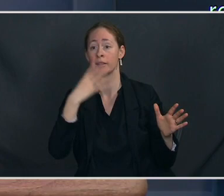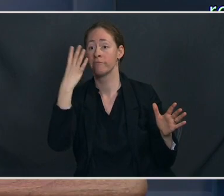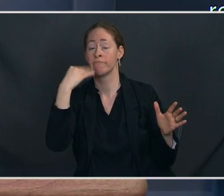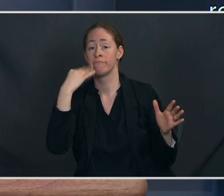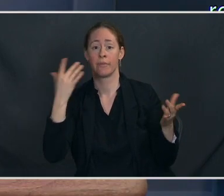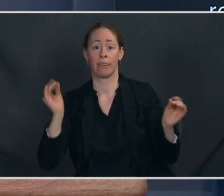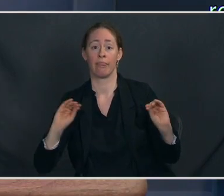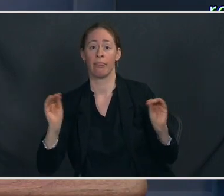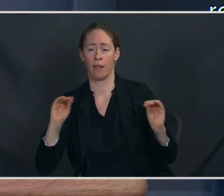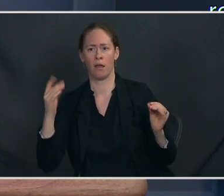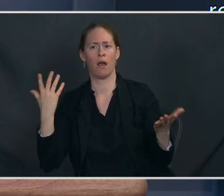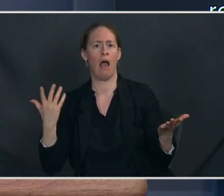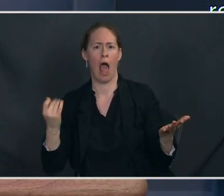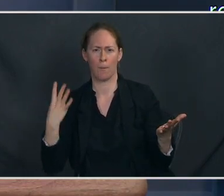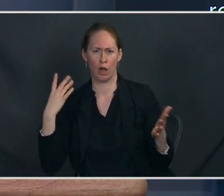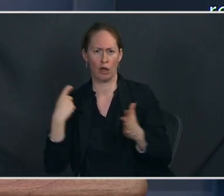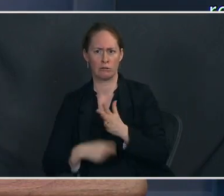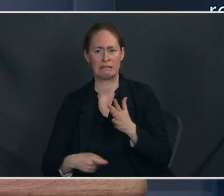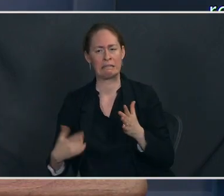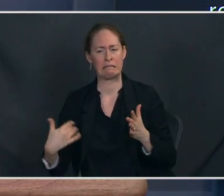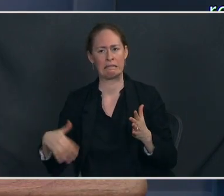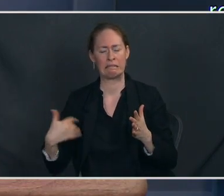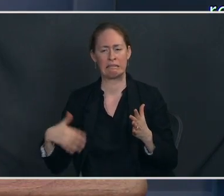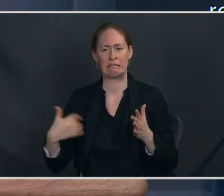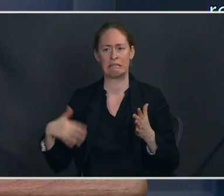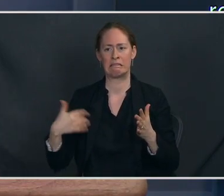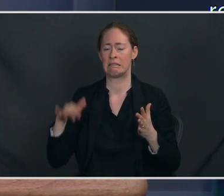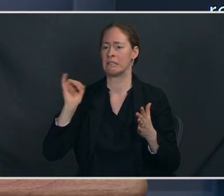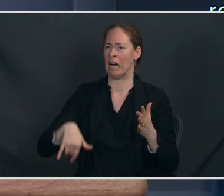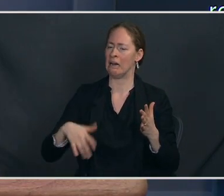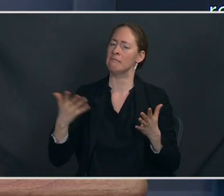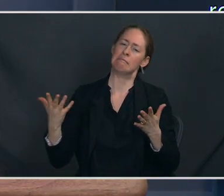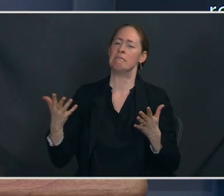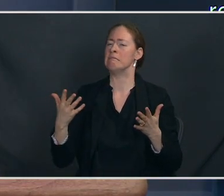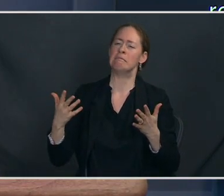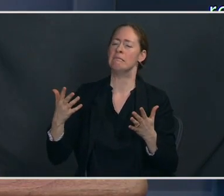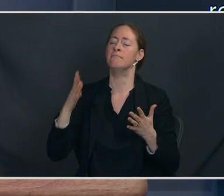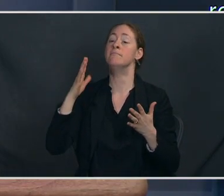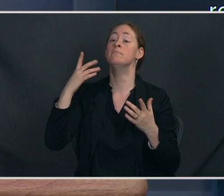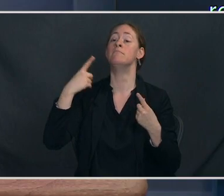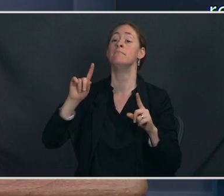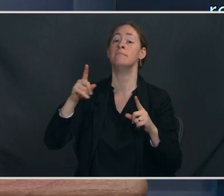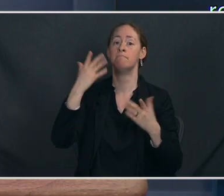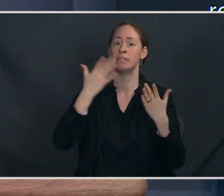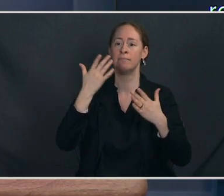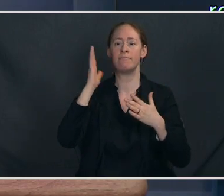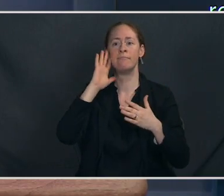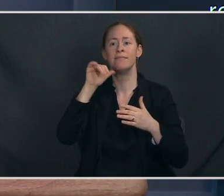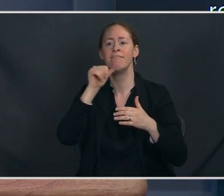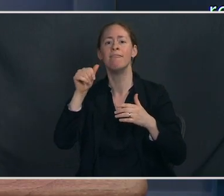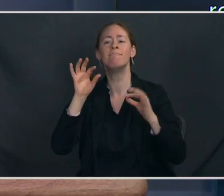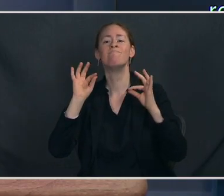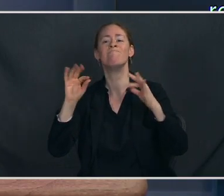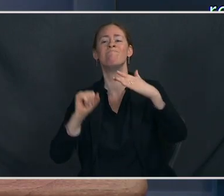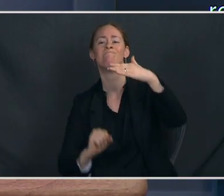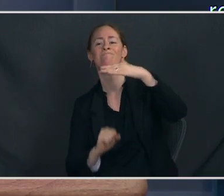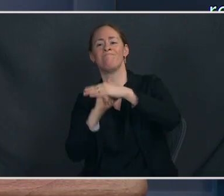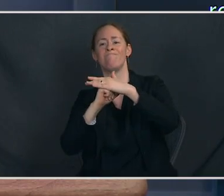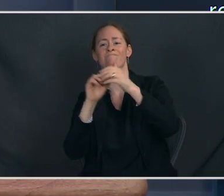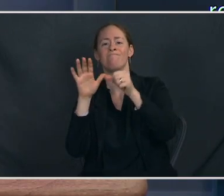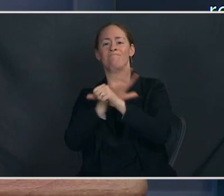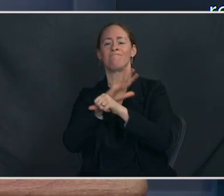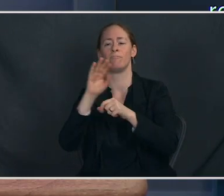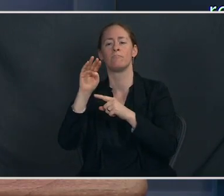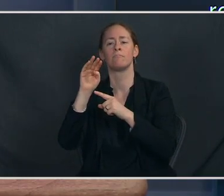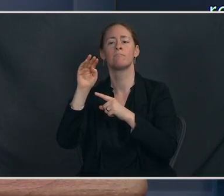little bit yesterday, that we don't get anywhere near the March cliff, which would mean the end of eviction and foreclosure moratoriums, the end of $300 additional